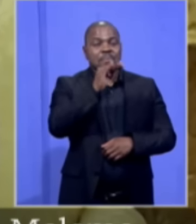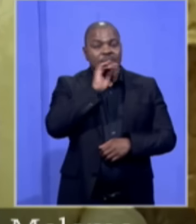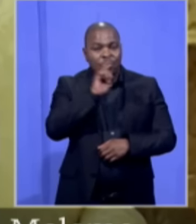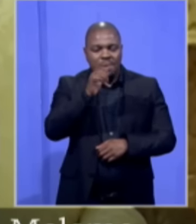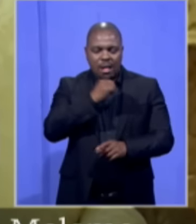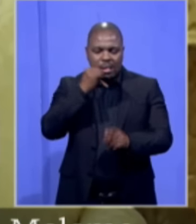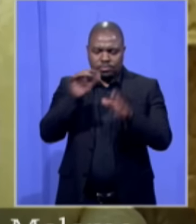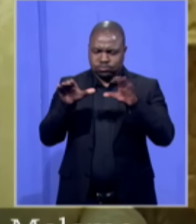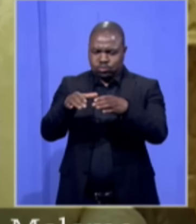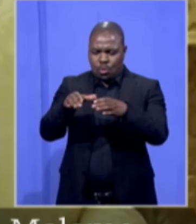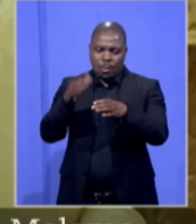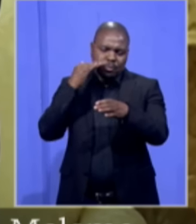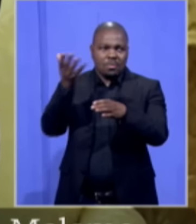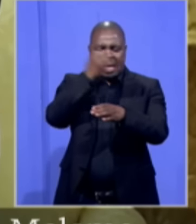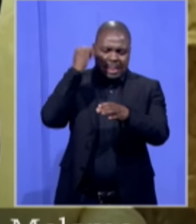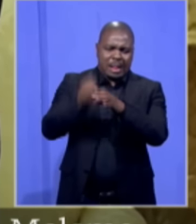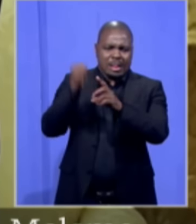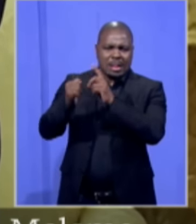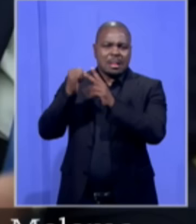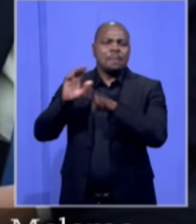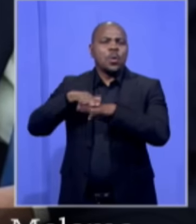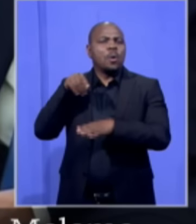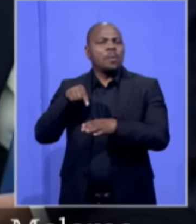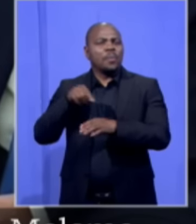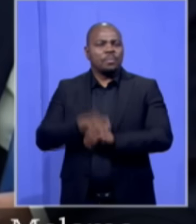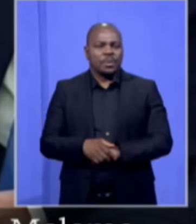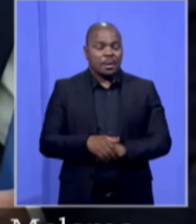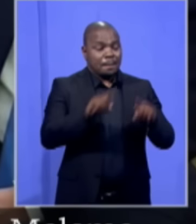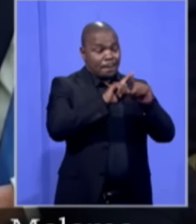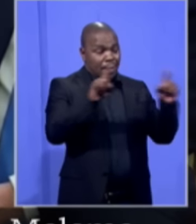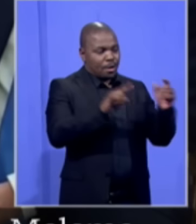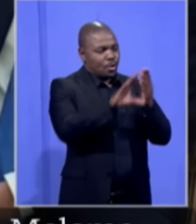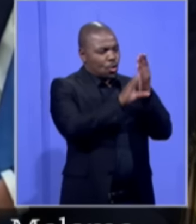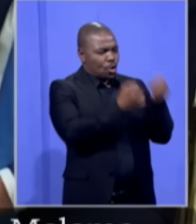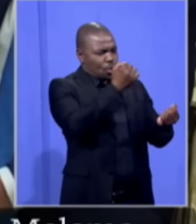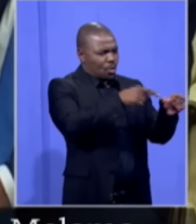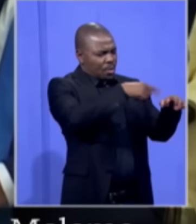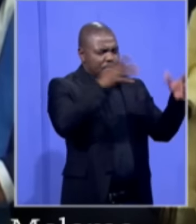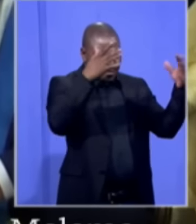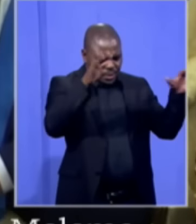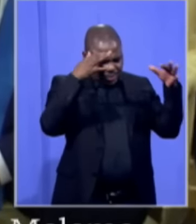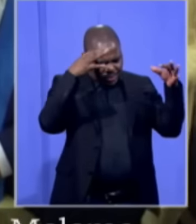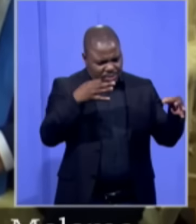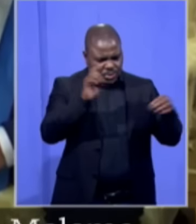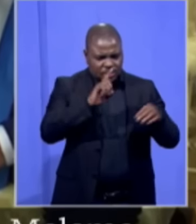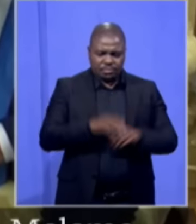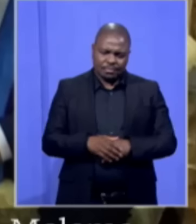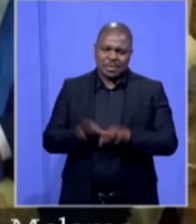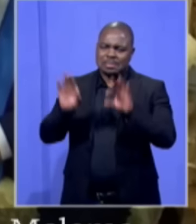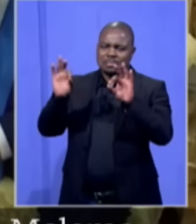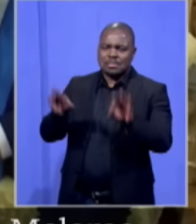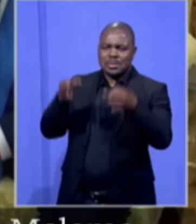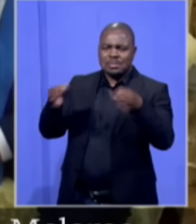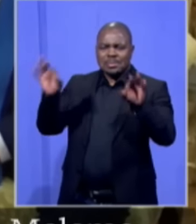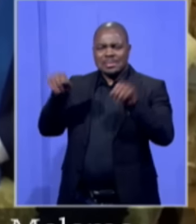mo Afrika Borwa. Le fa go le jalo kgotlatshekelo ya molaotheo e ne ya tlhola go sa le gale gore pina